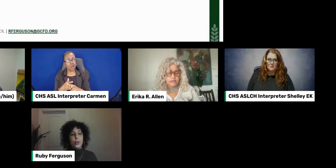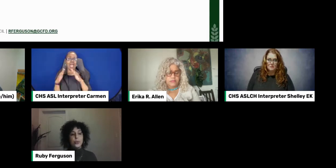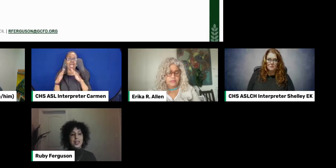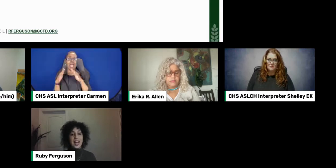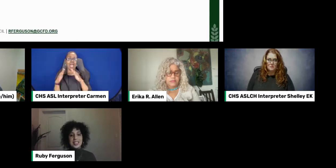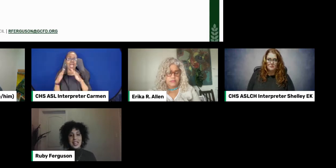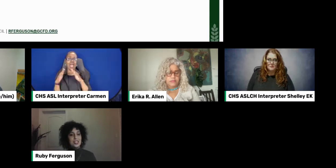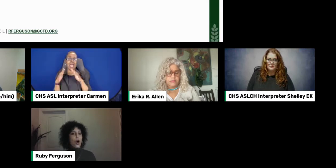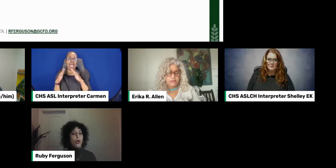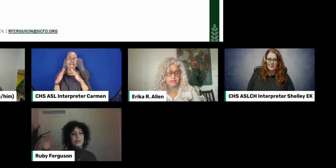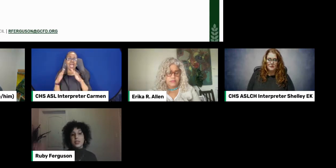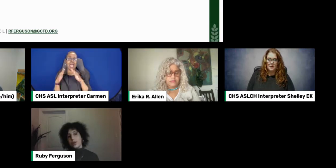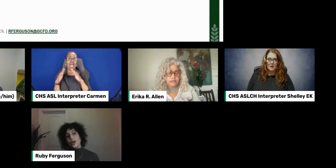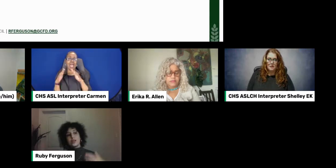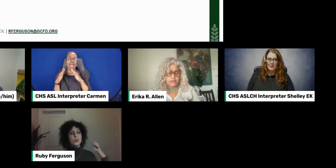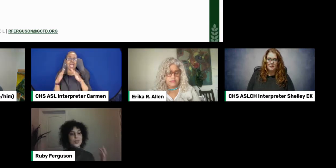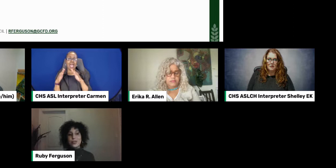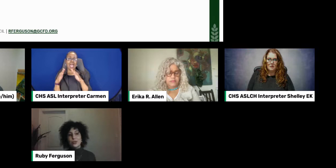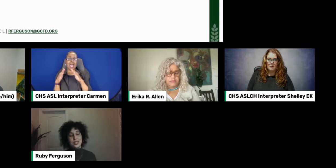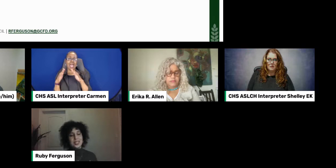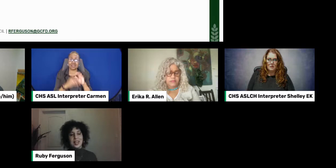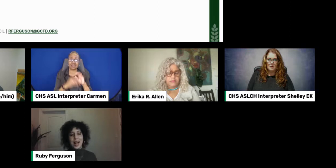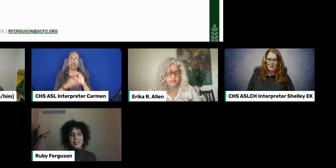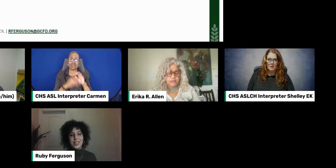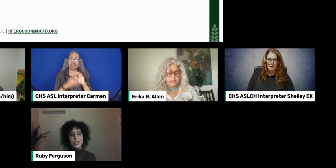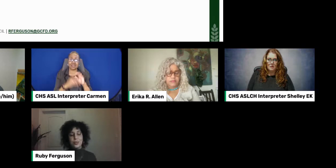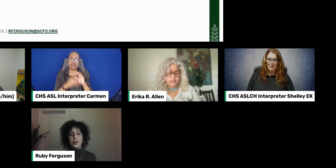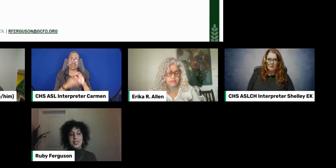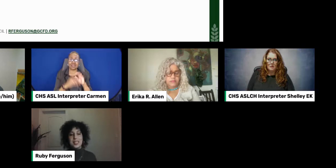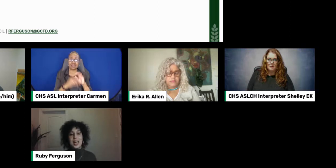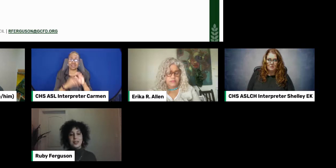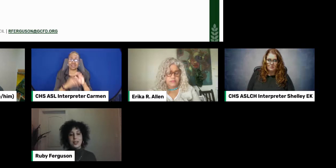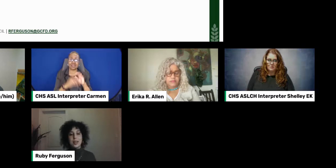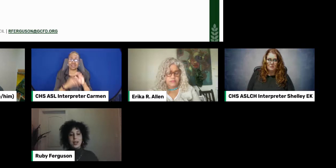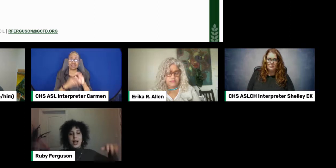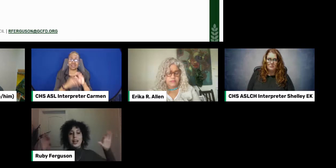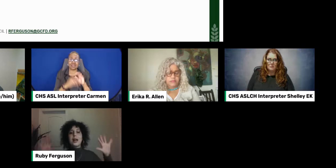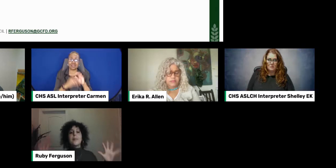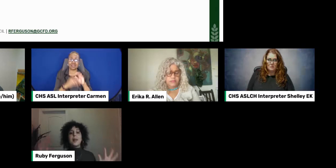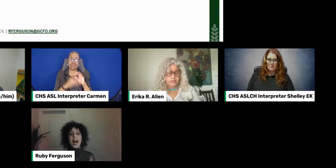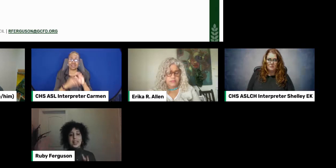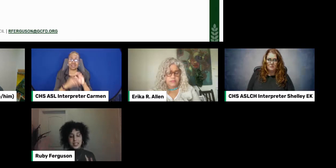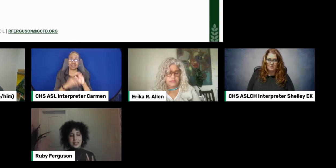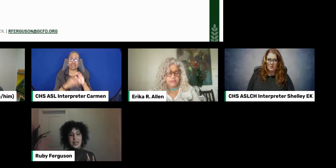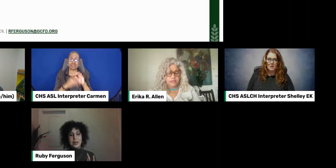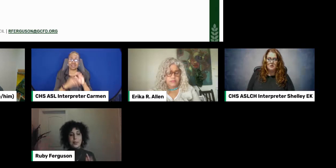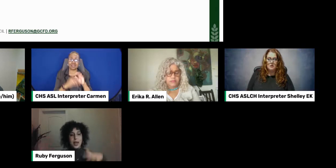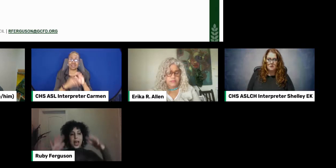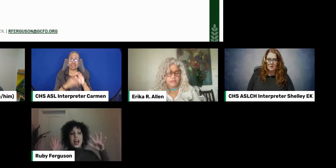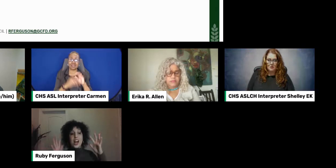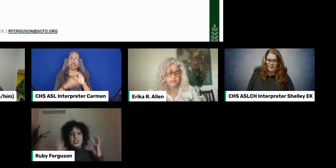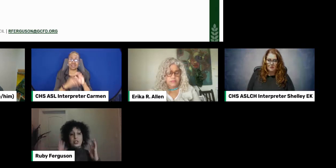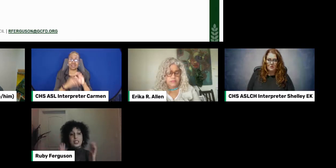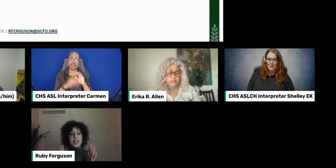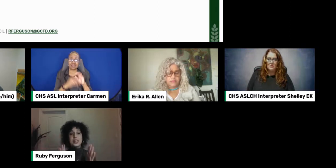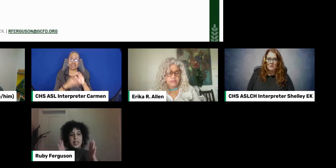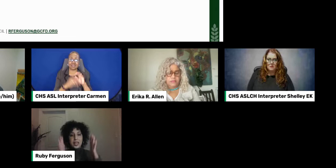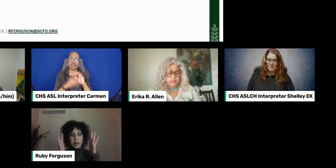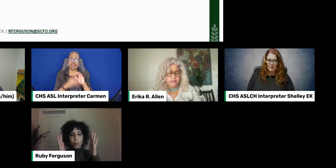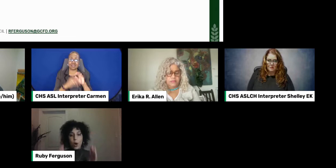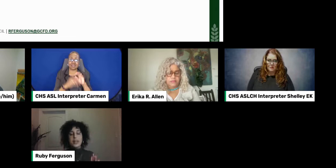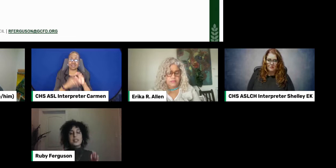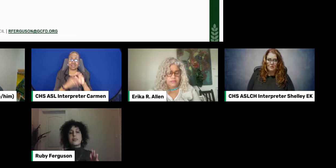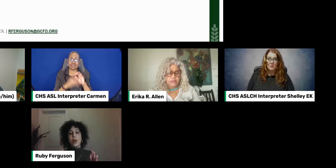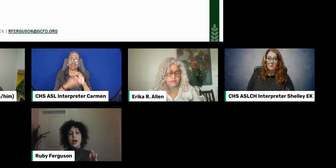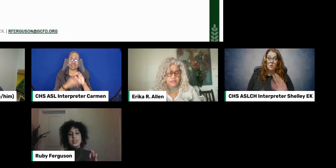And so that takes all of the incredible resources that advocates are putting together and compiling them and